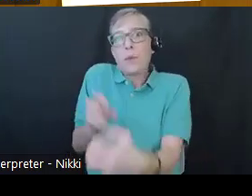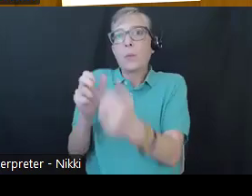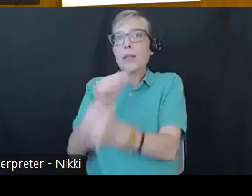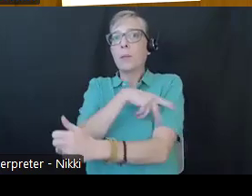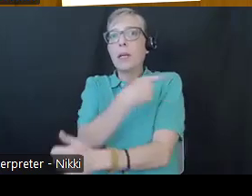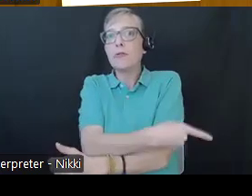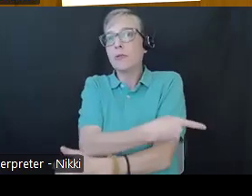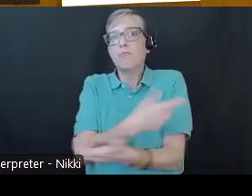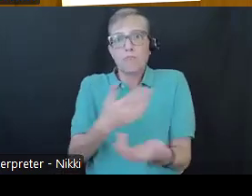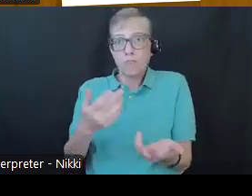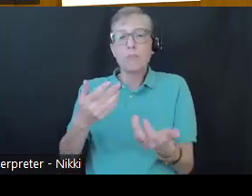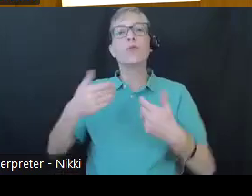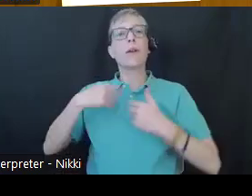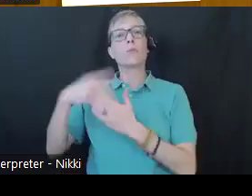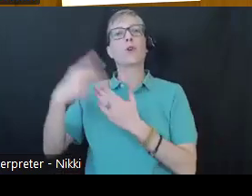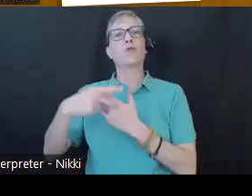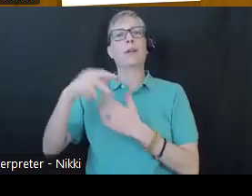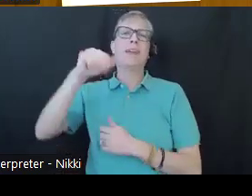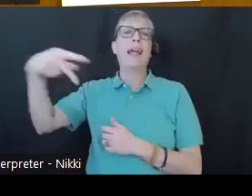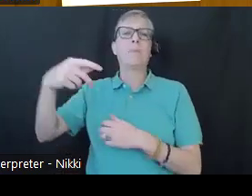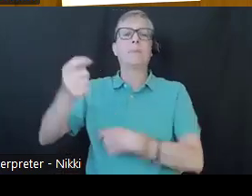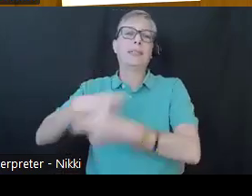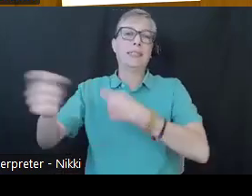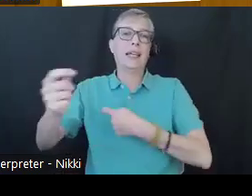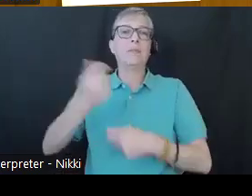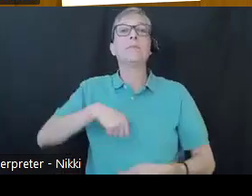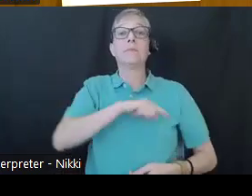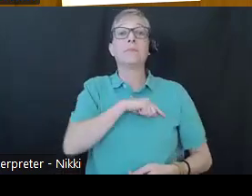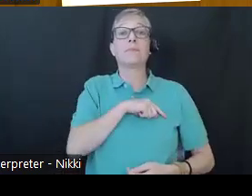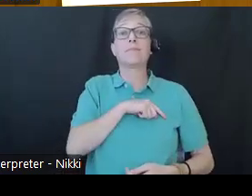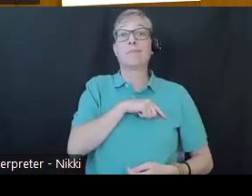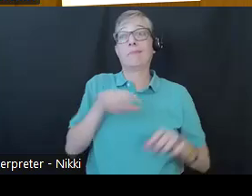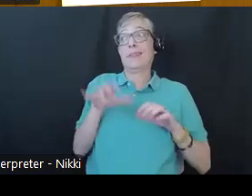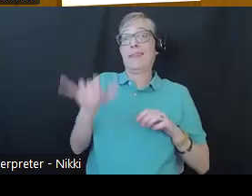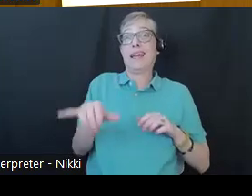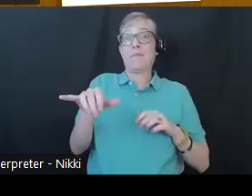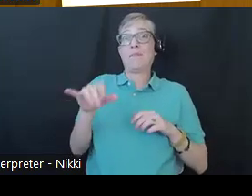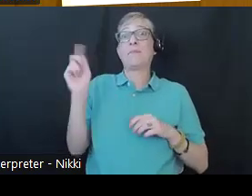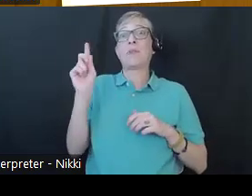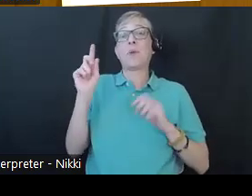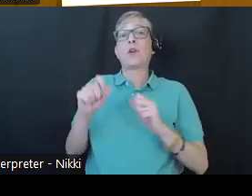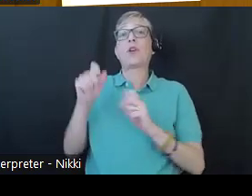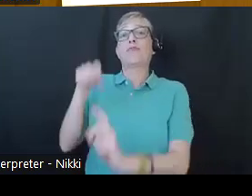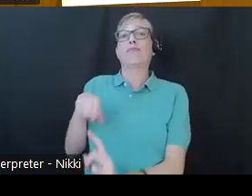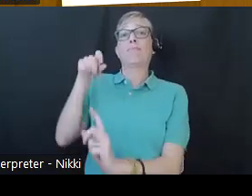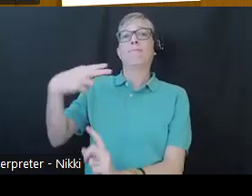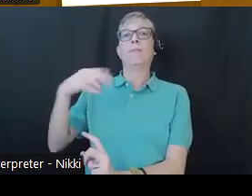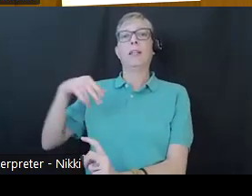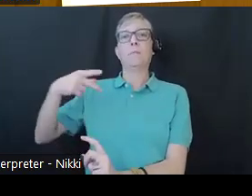able to do this program where we could induce hypnosis through virtual